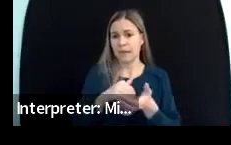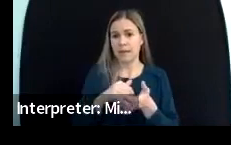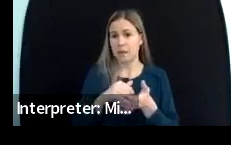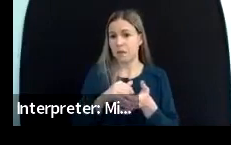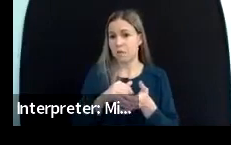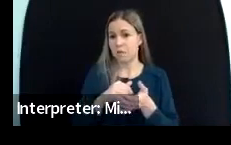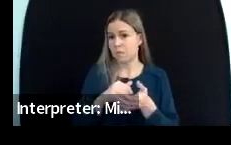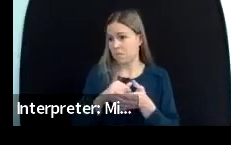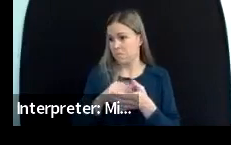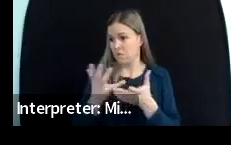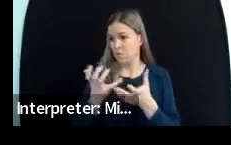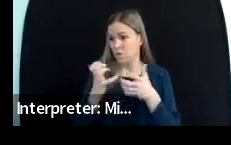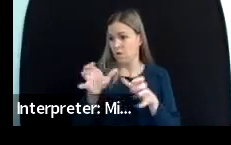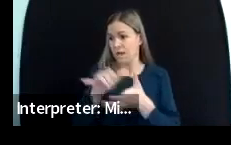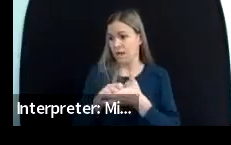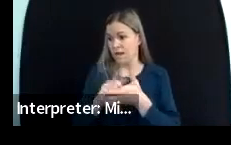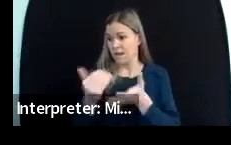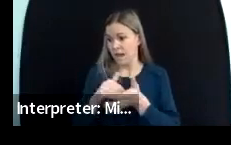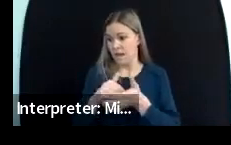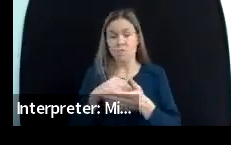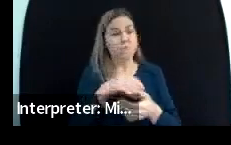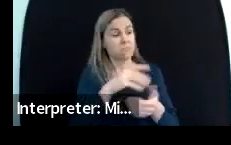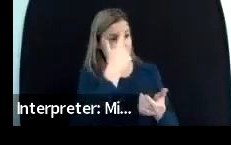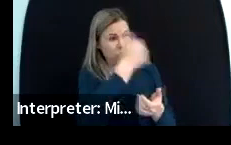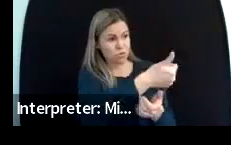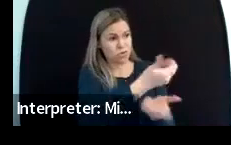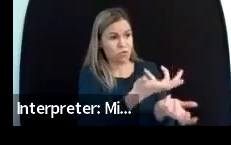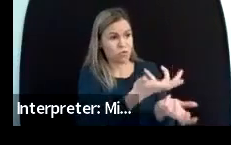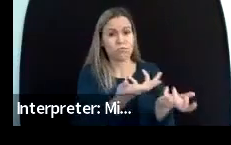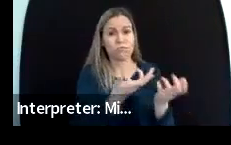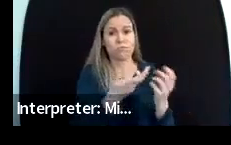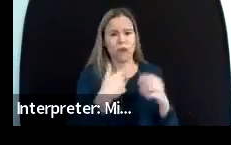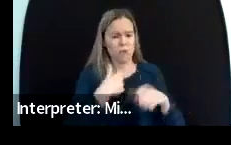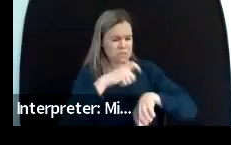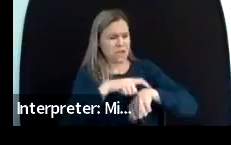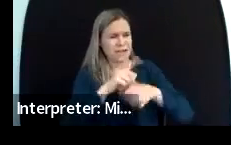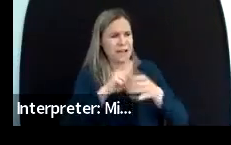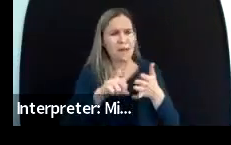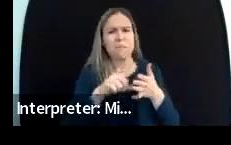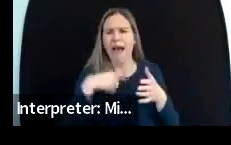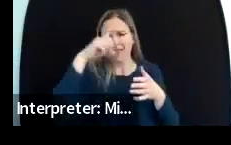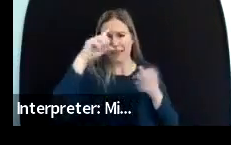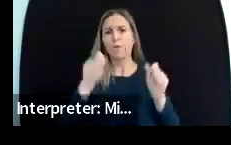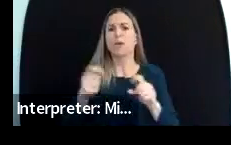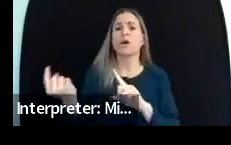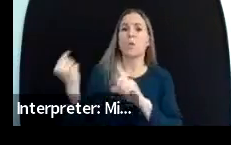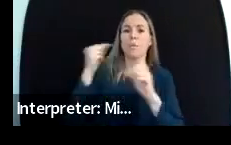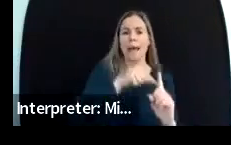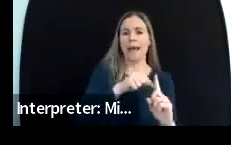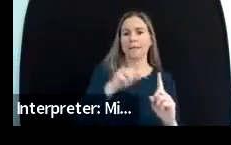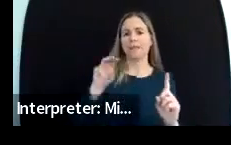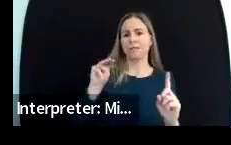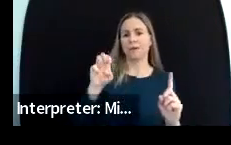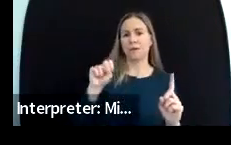Completely up to you. Yeah, just looking at time, so I want to make sure we have it, but I think we can go ahead and go back into Mentimeter, enter this new